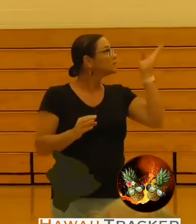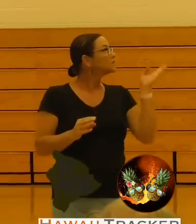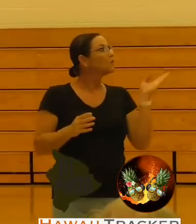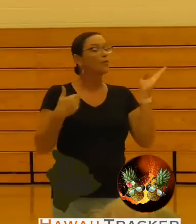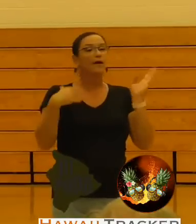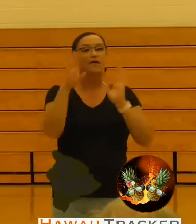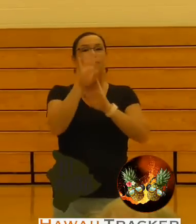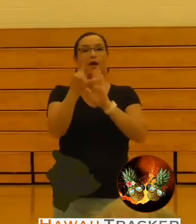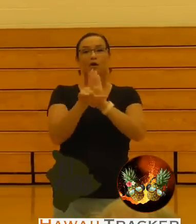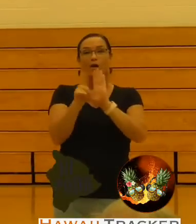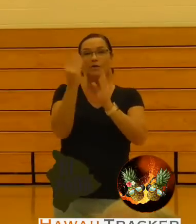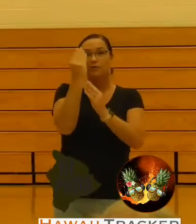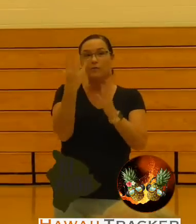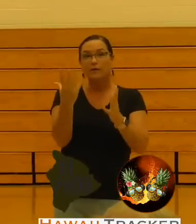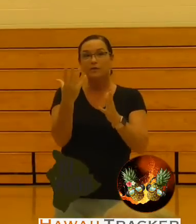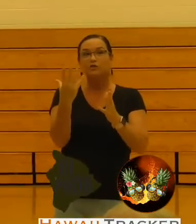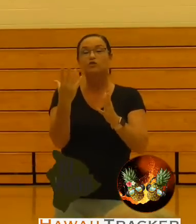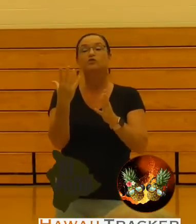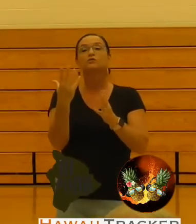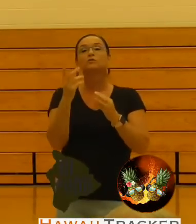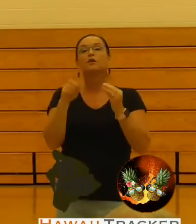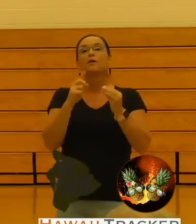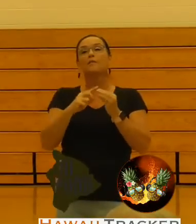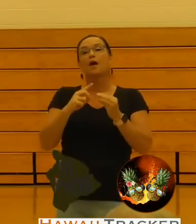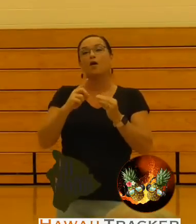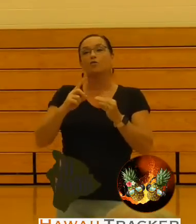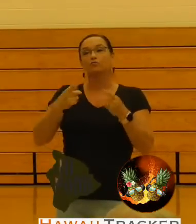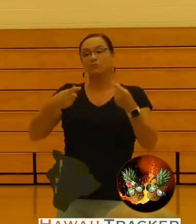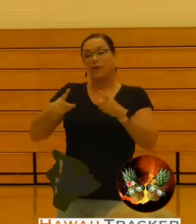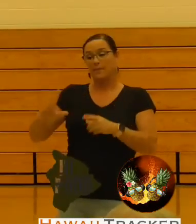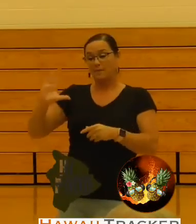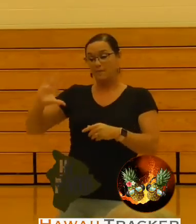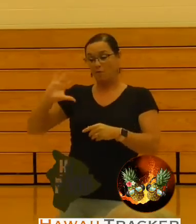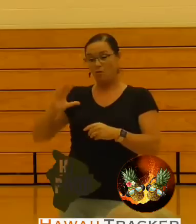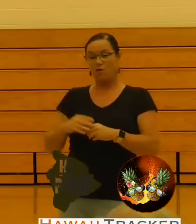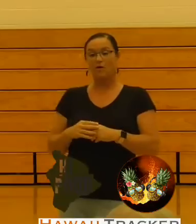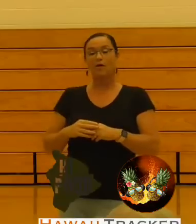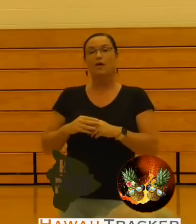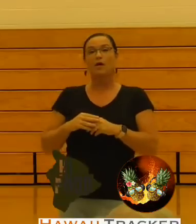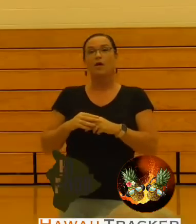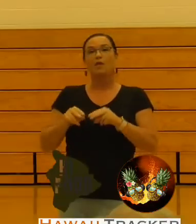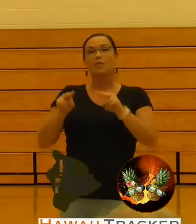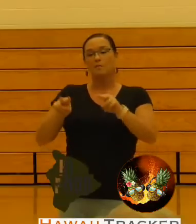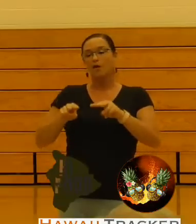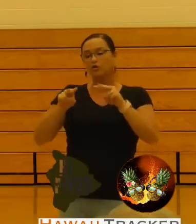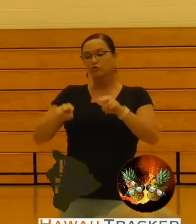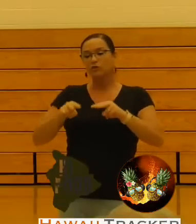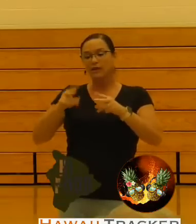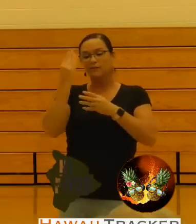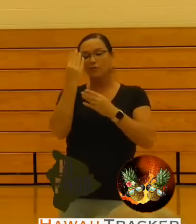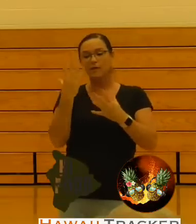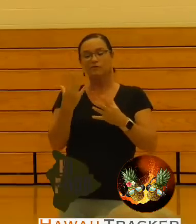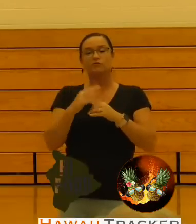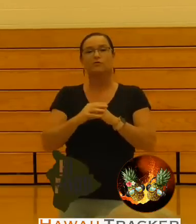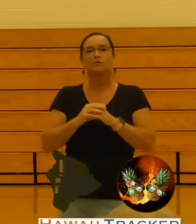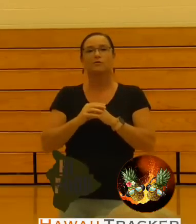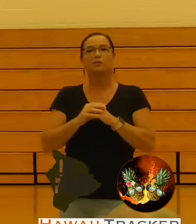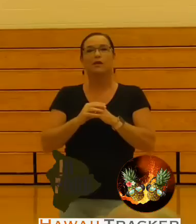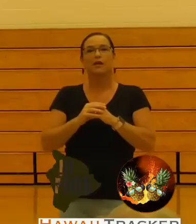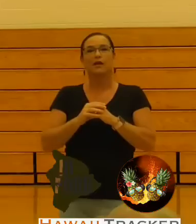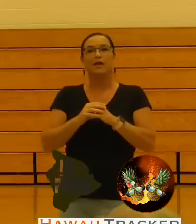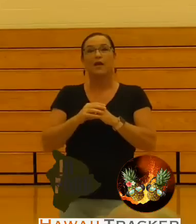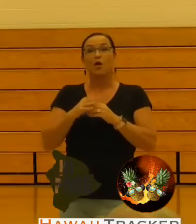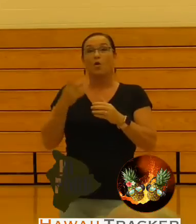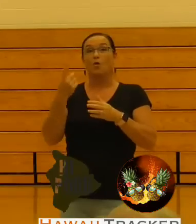some background info about the historical past, the monitoring information, how the activity